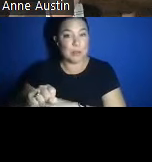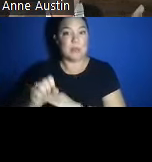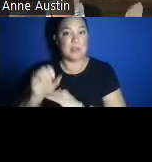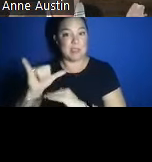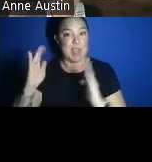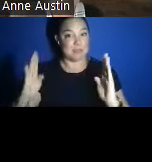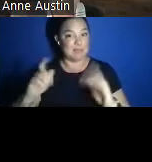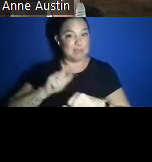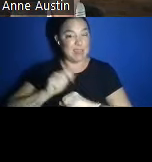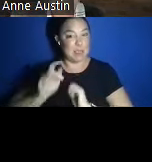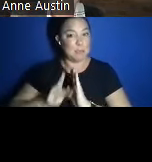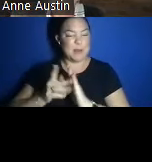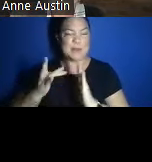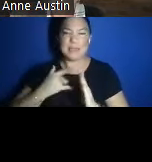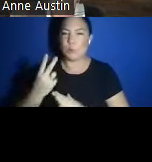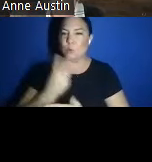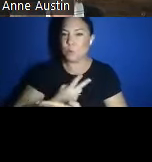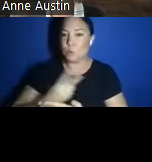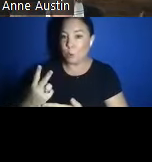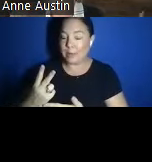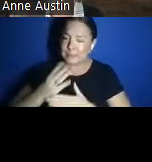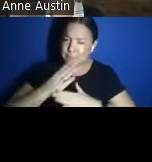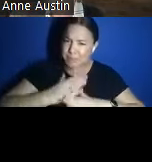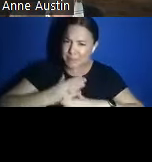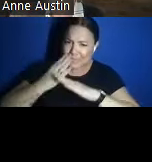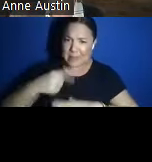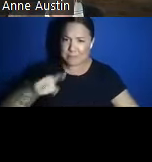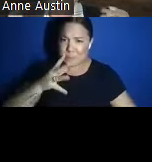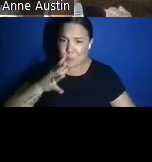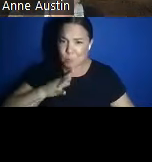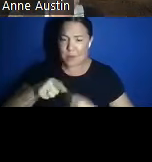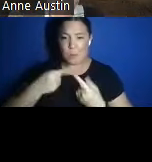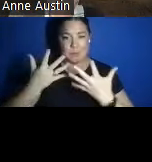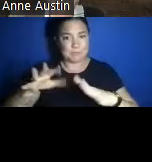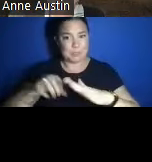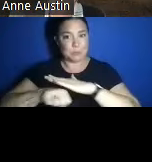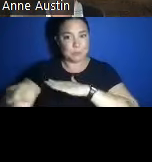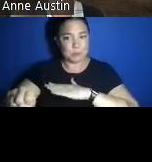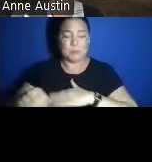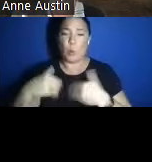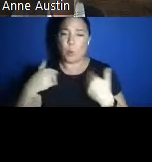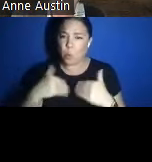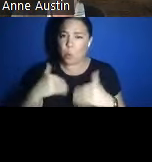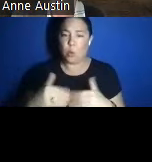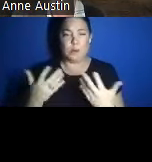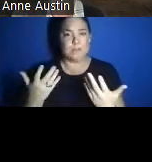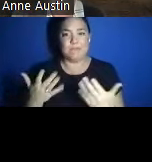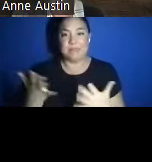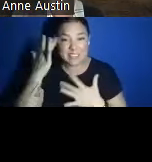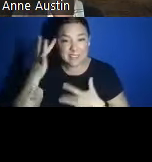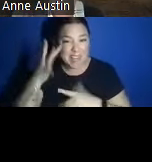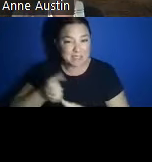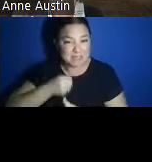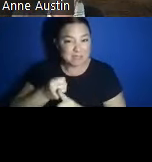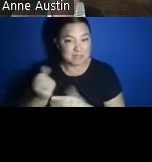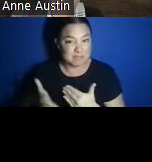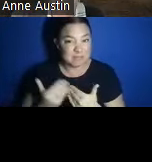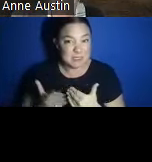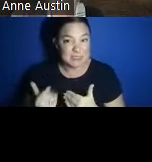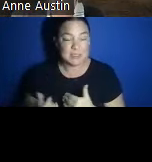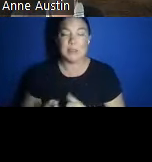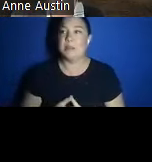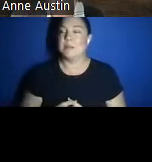two-week period of protection, is a time where women are vulnerable to infection, where they have